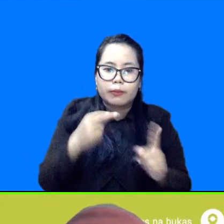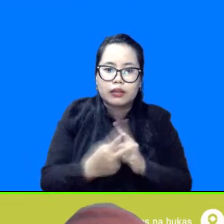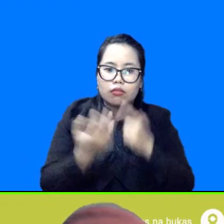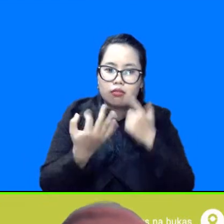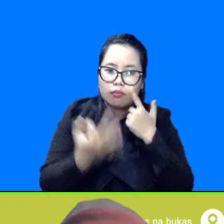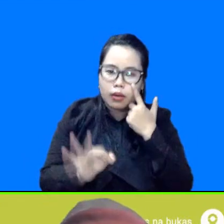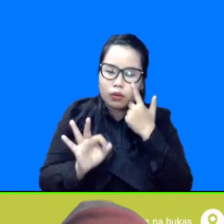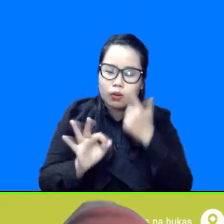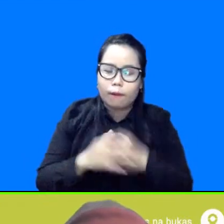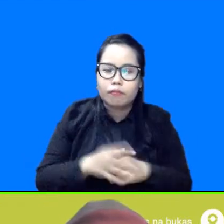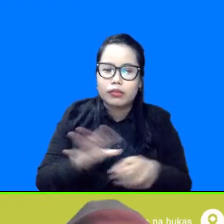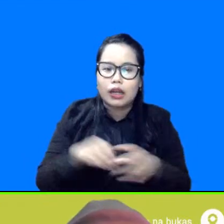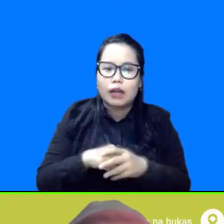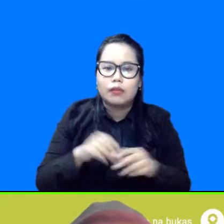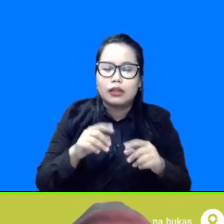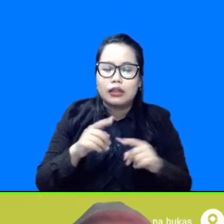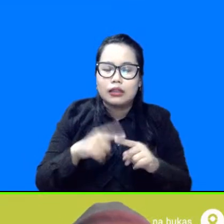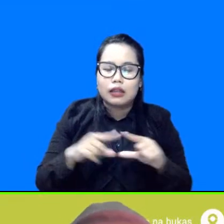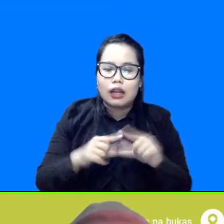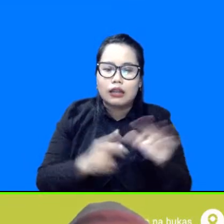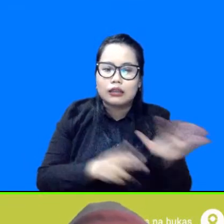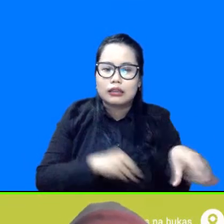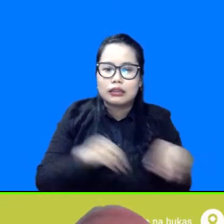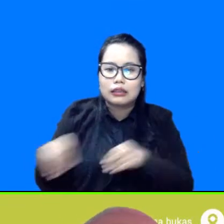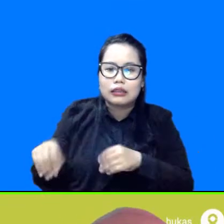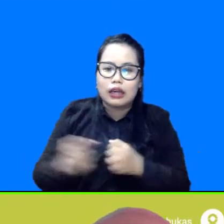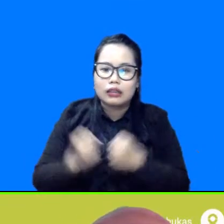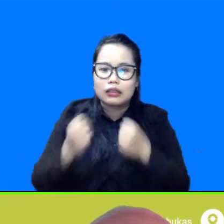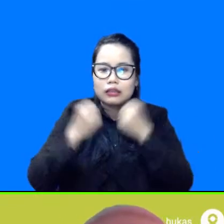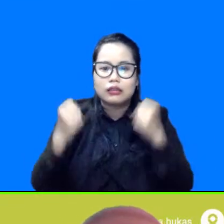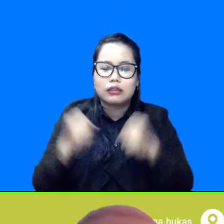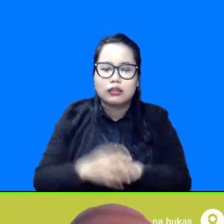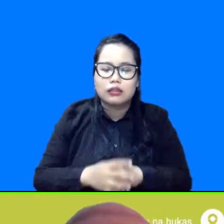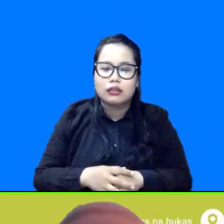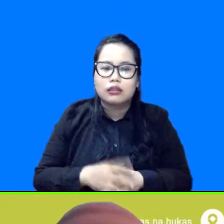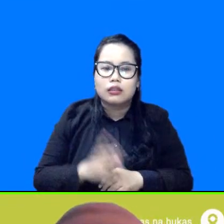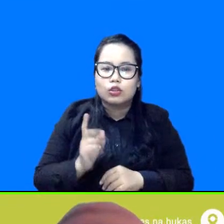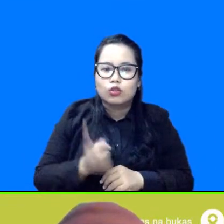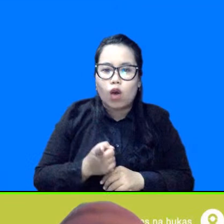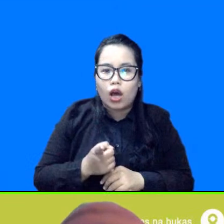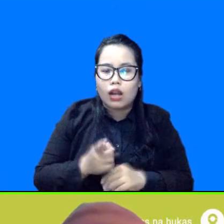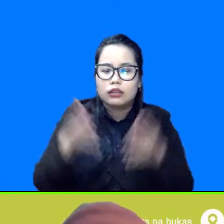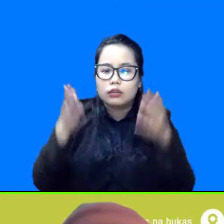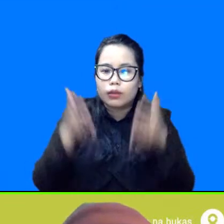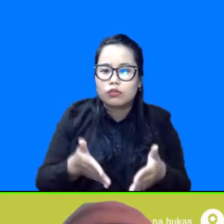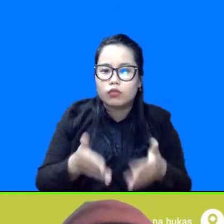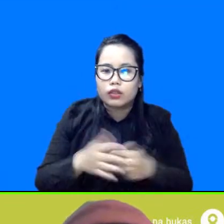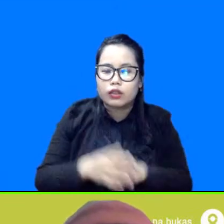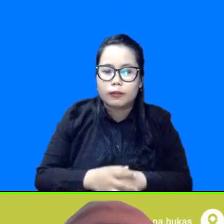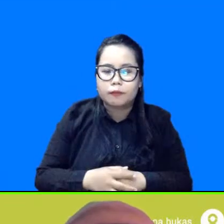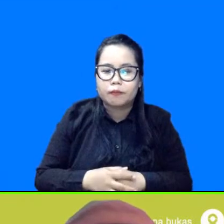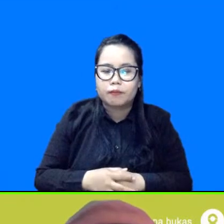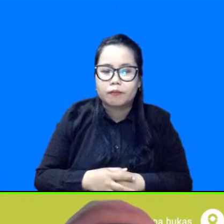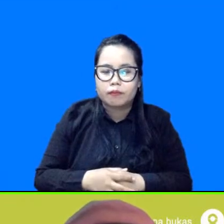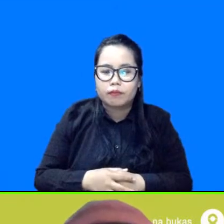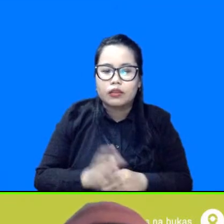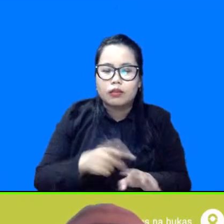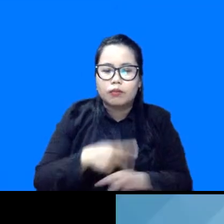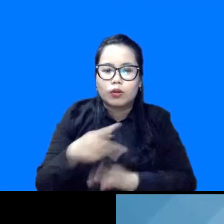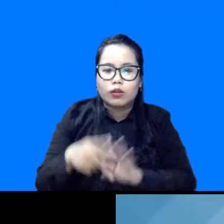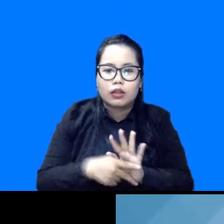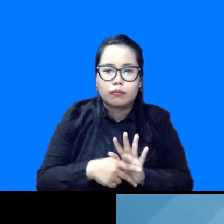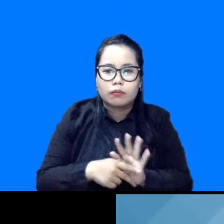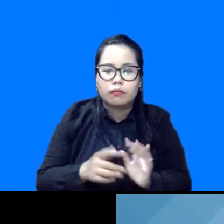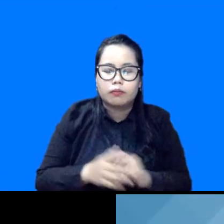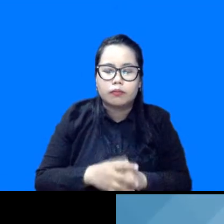transition. But in terms of, very specific programmatic lens on energy transition, we're